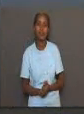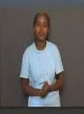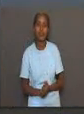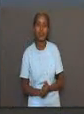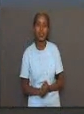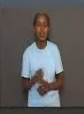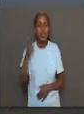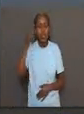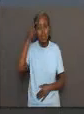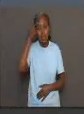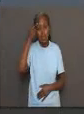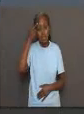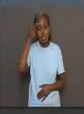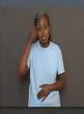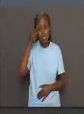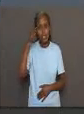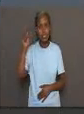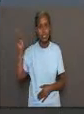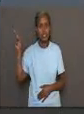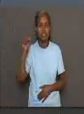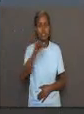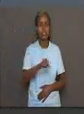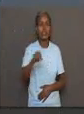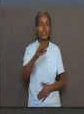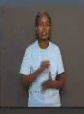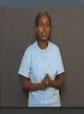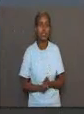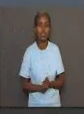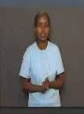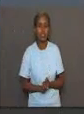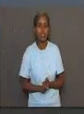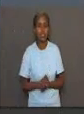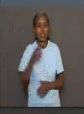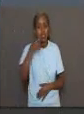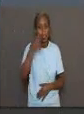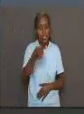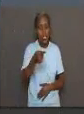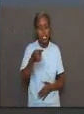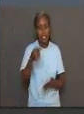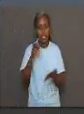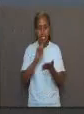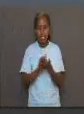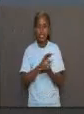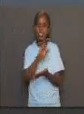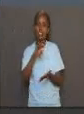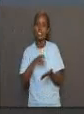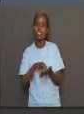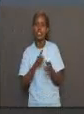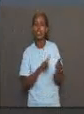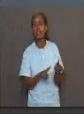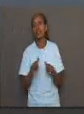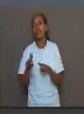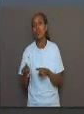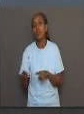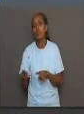Let us consider this sphere and say that the center is also